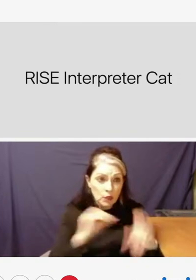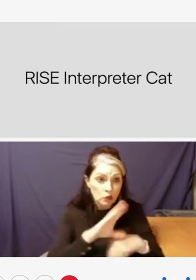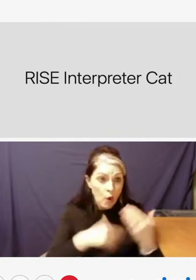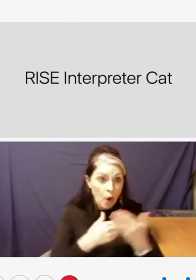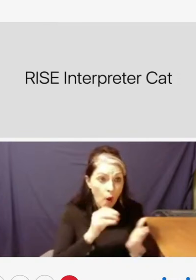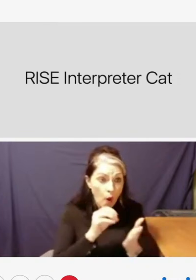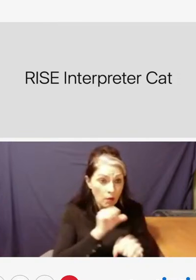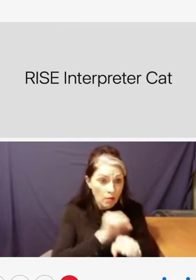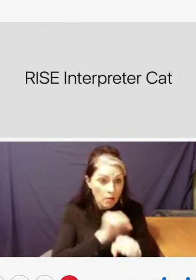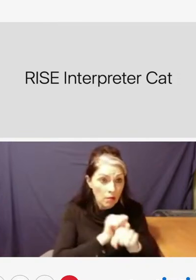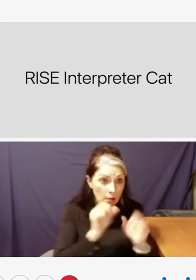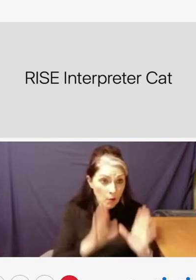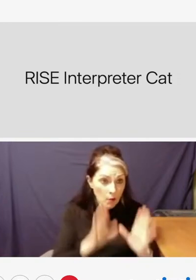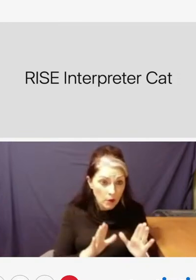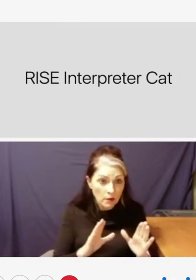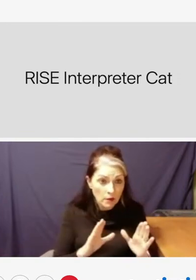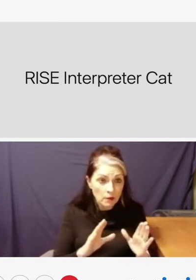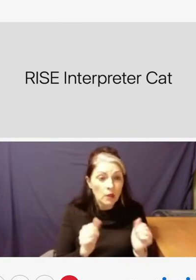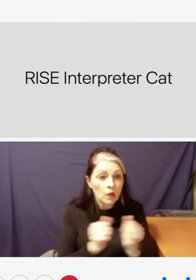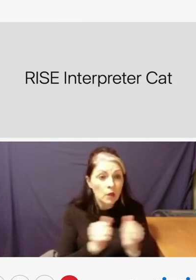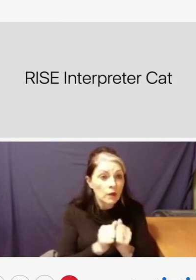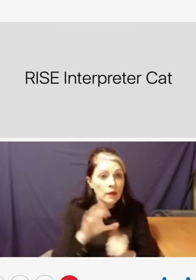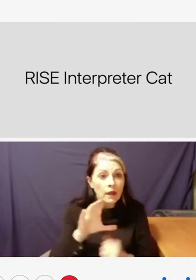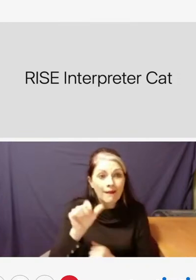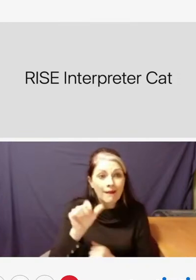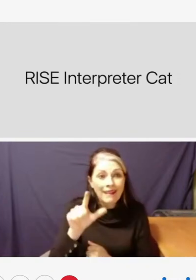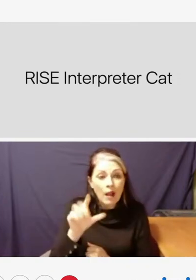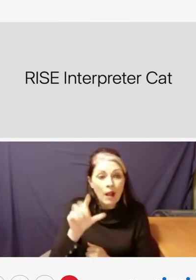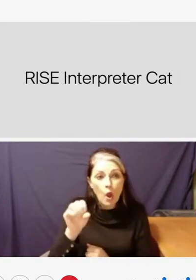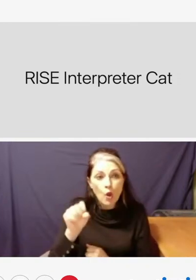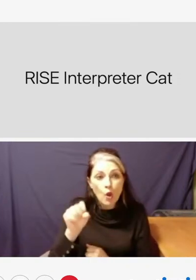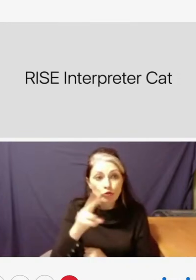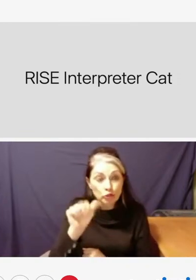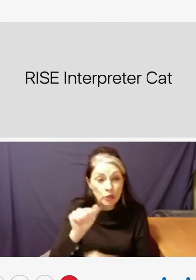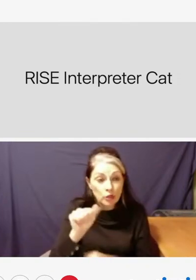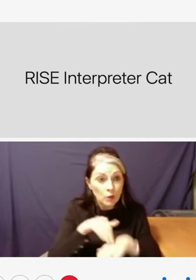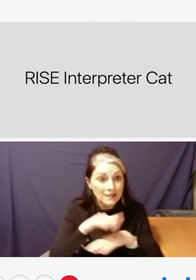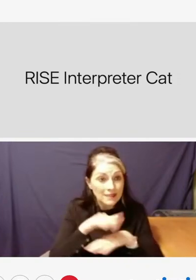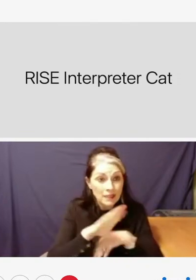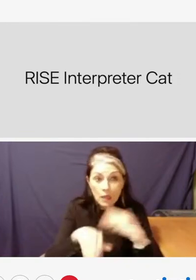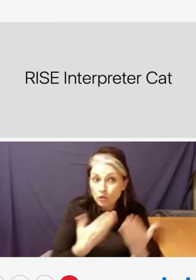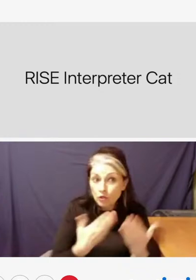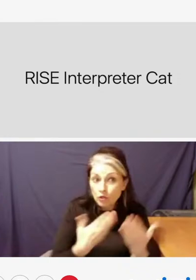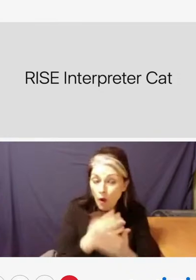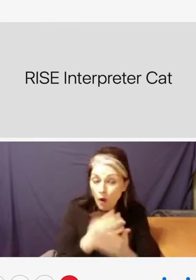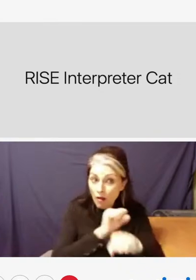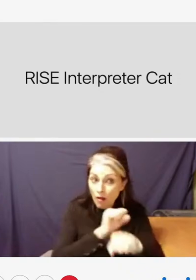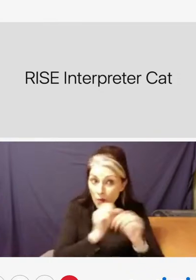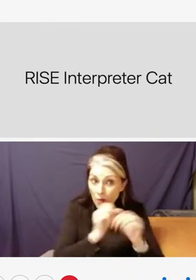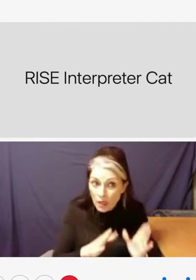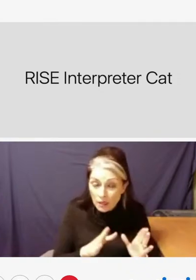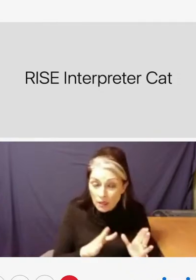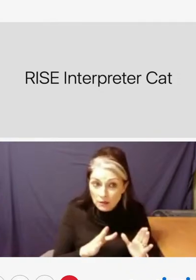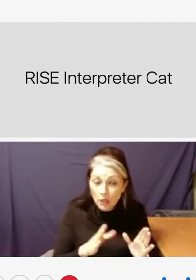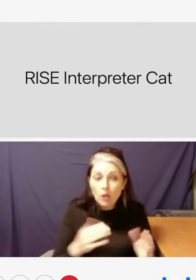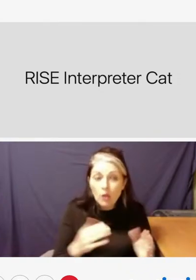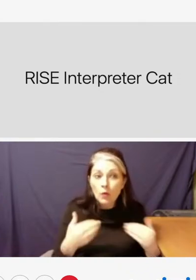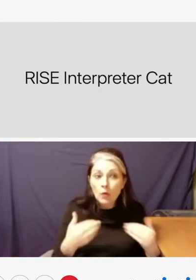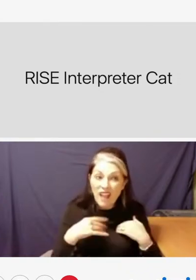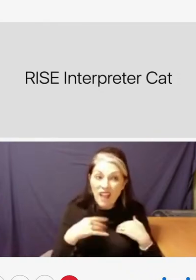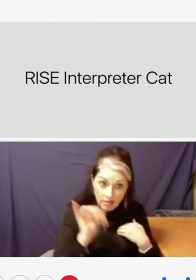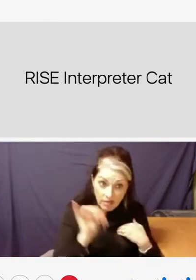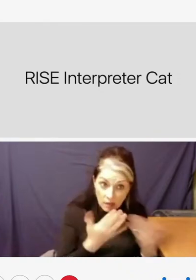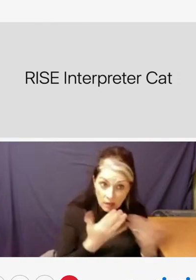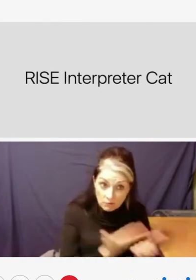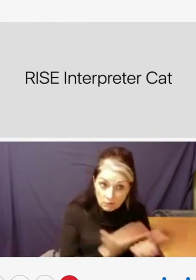for the ca uh gets sent out to all employees uh so we have that uh as evidence